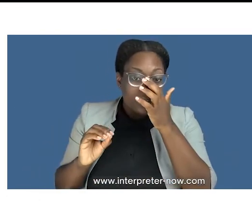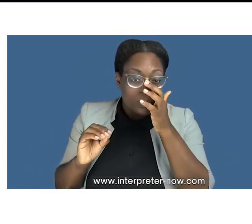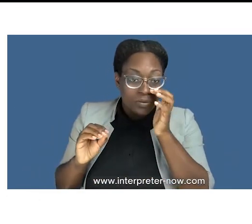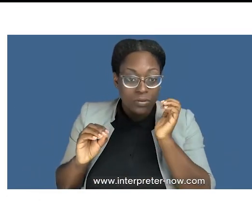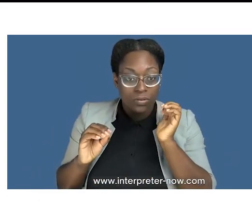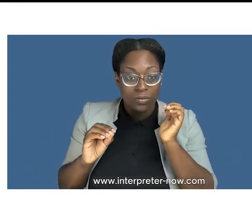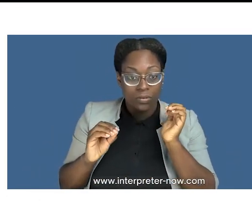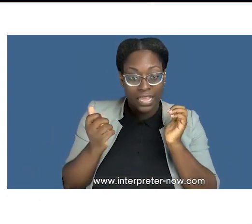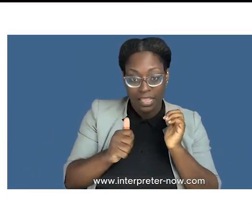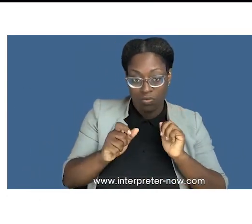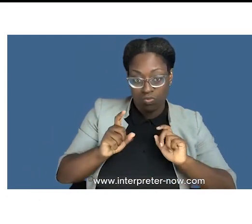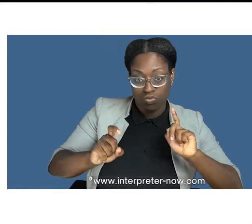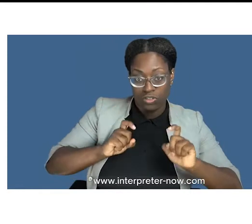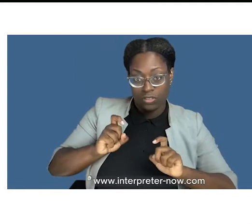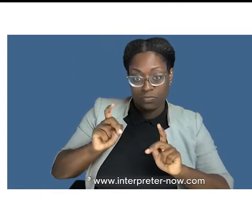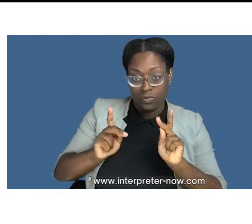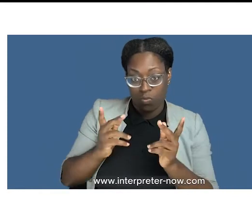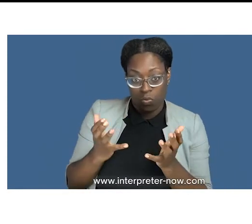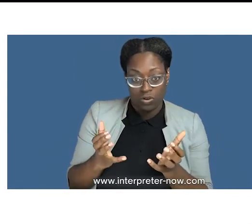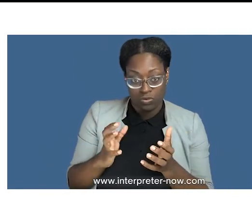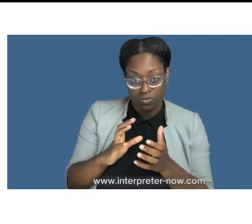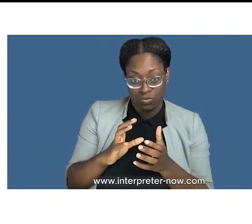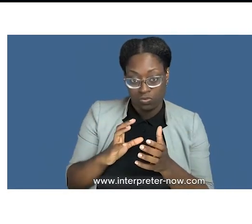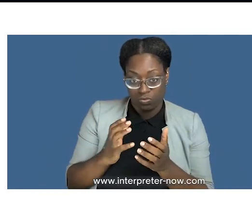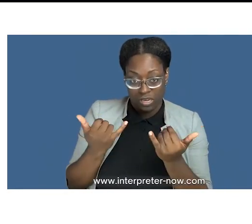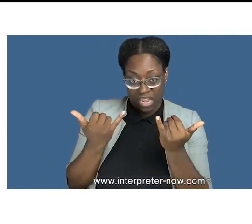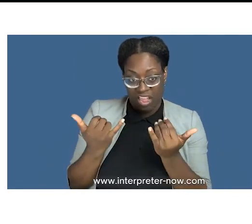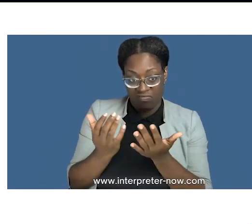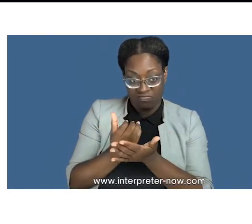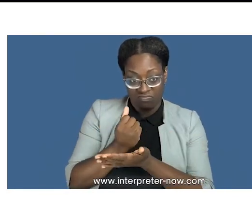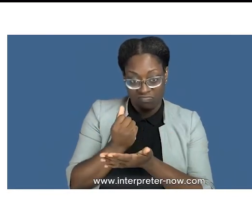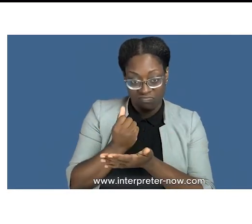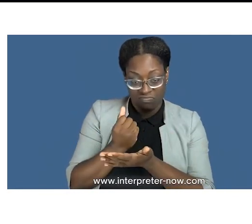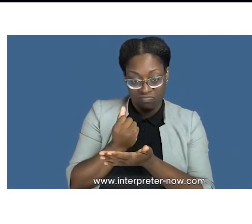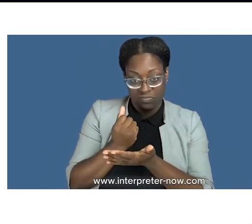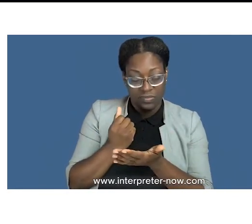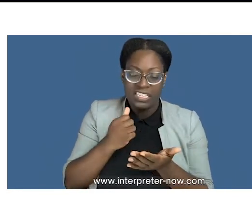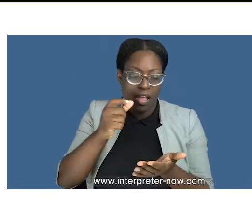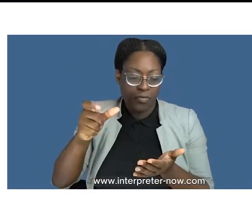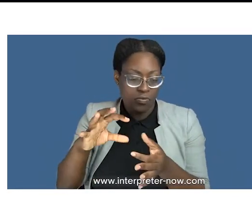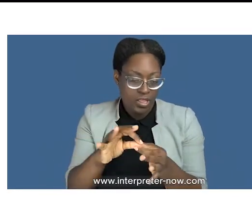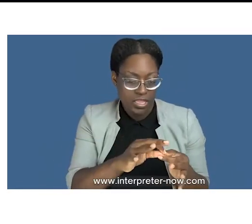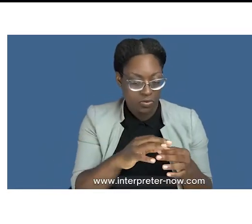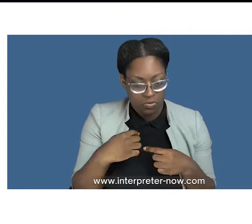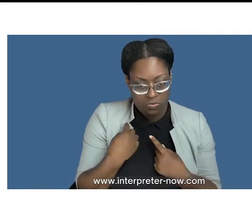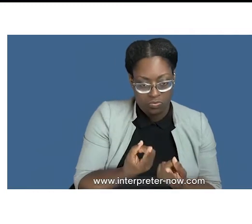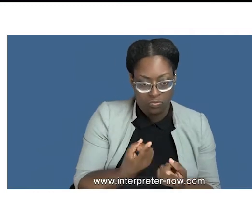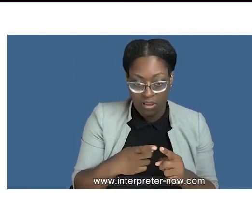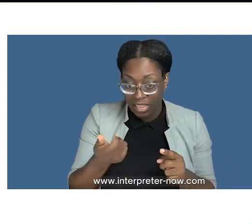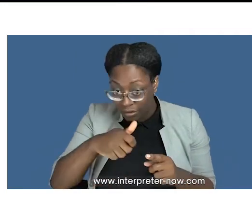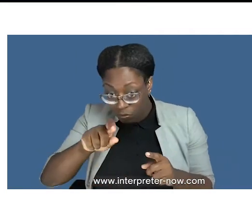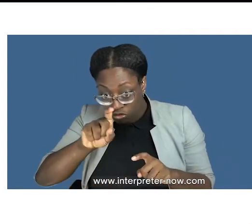do want to open it up. Is there any questions that anyone wants to ask, even if it's not related to anything we've